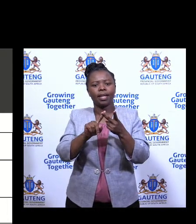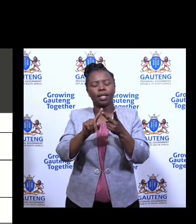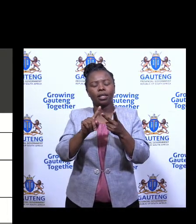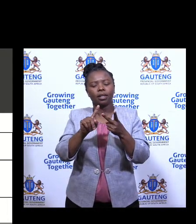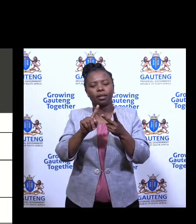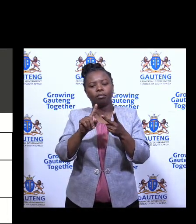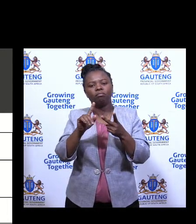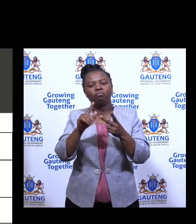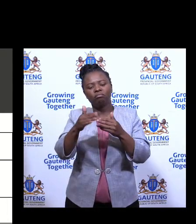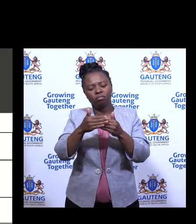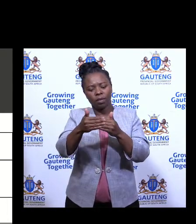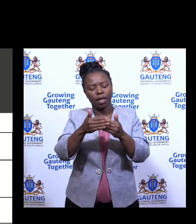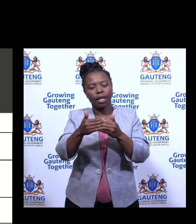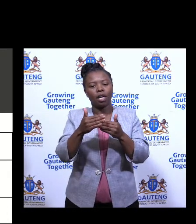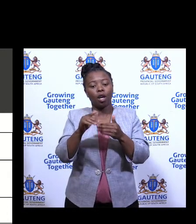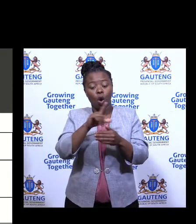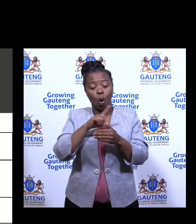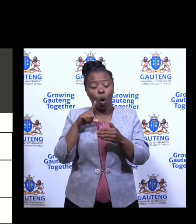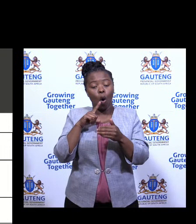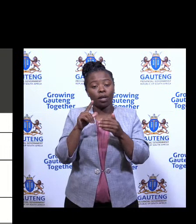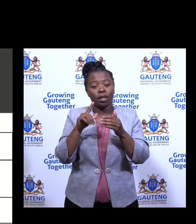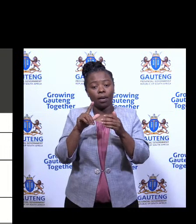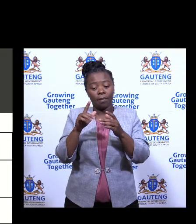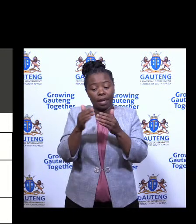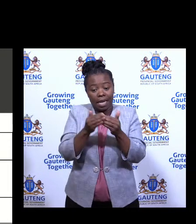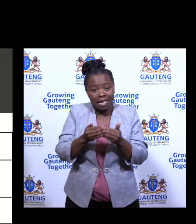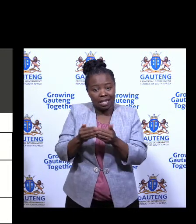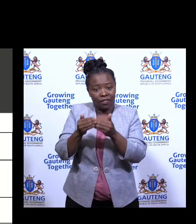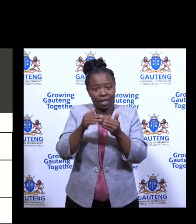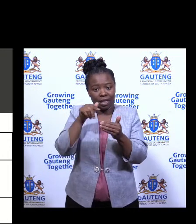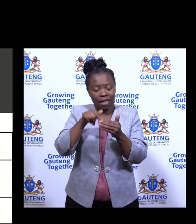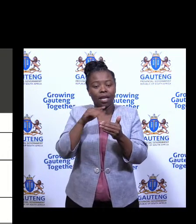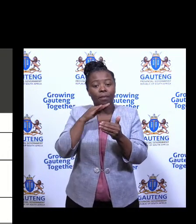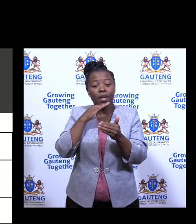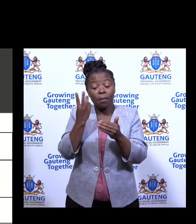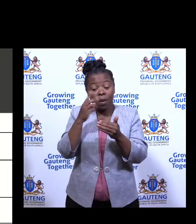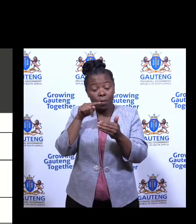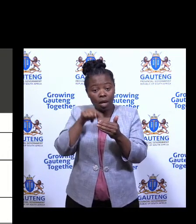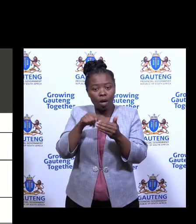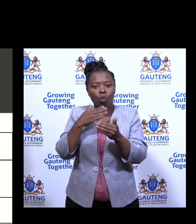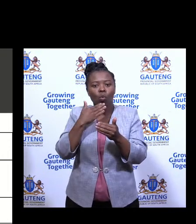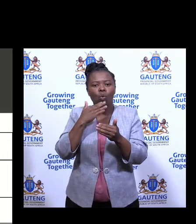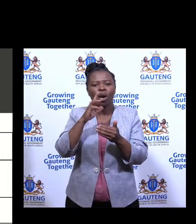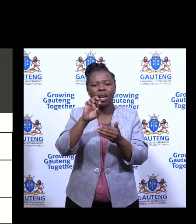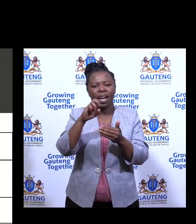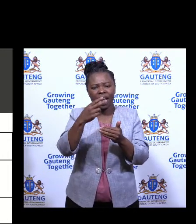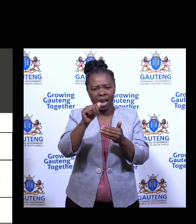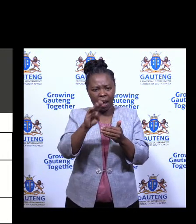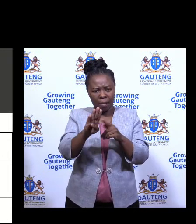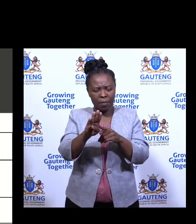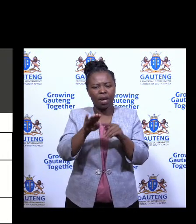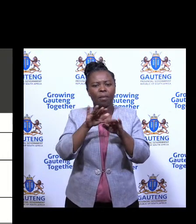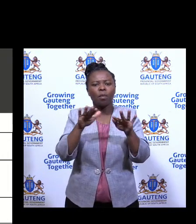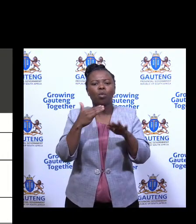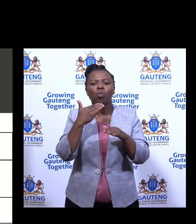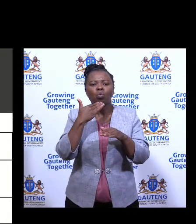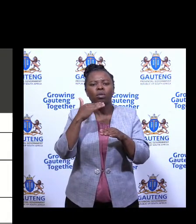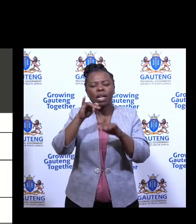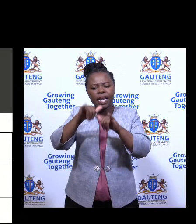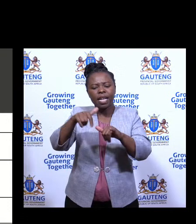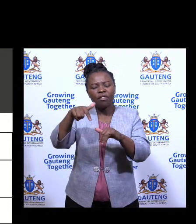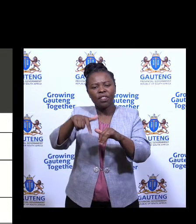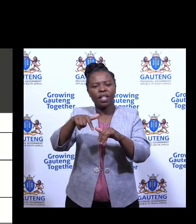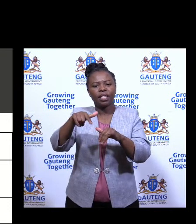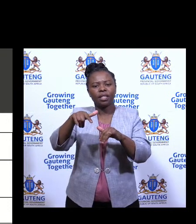facilities. Now, long-term care facilities are those that provide both rehabilitative as well as ongoing medical care to people who live within these